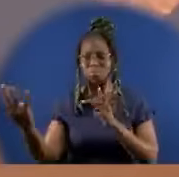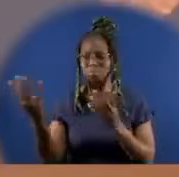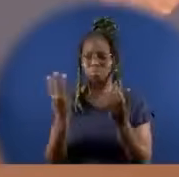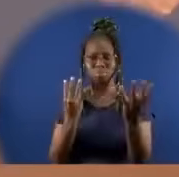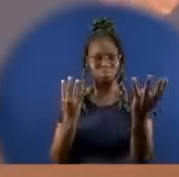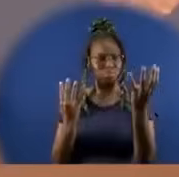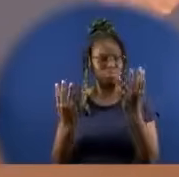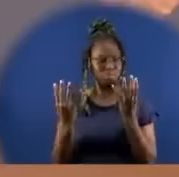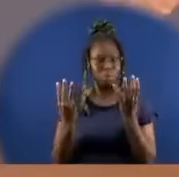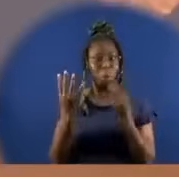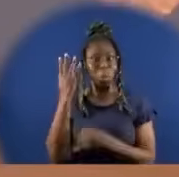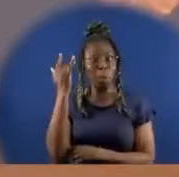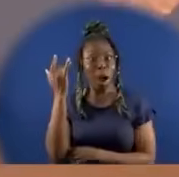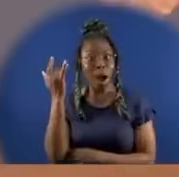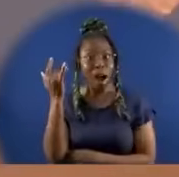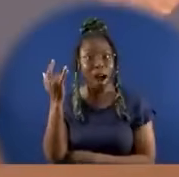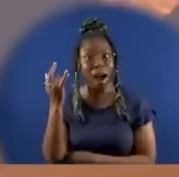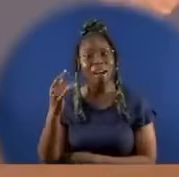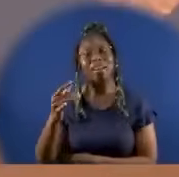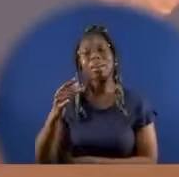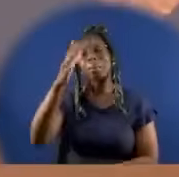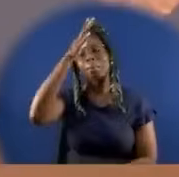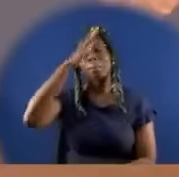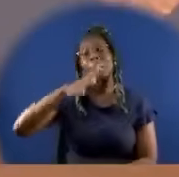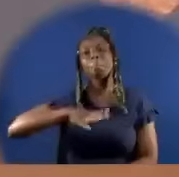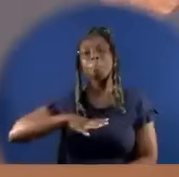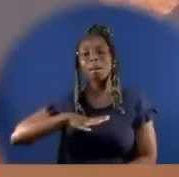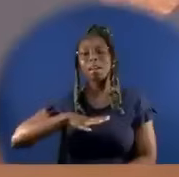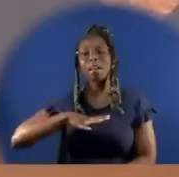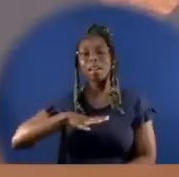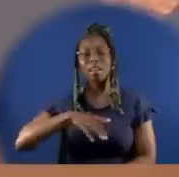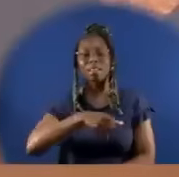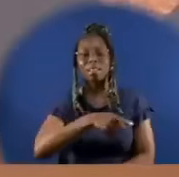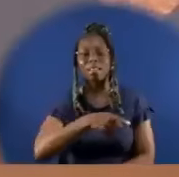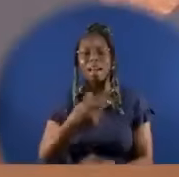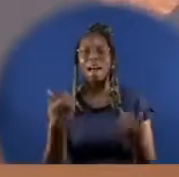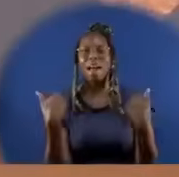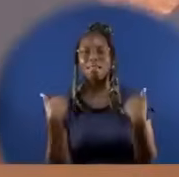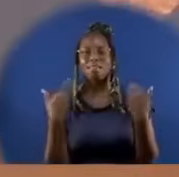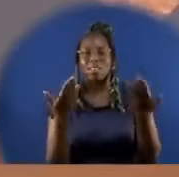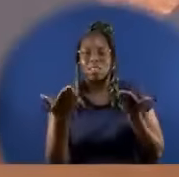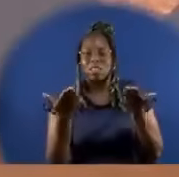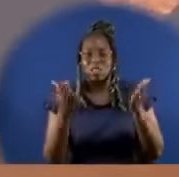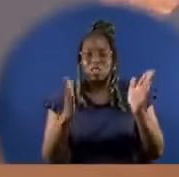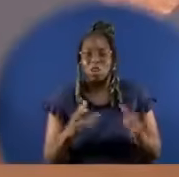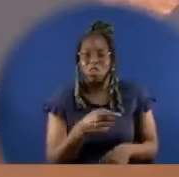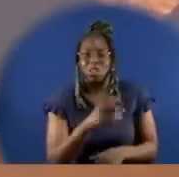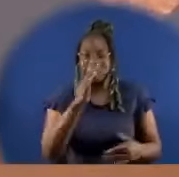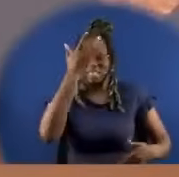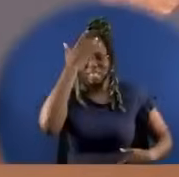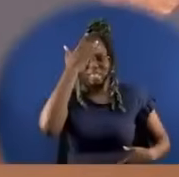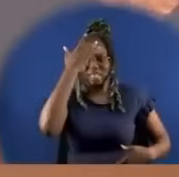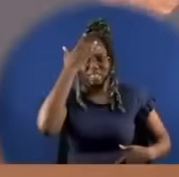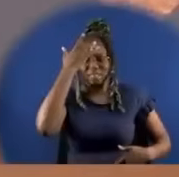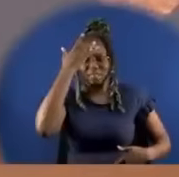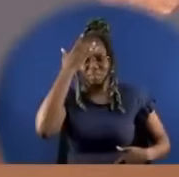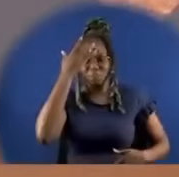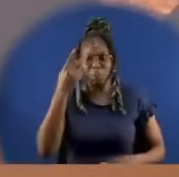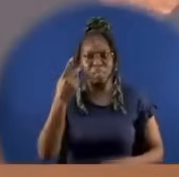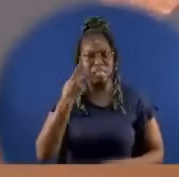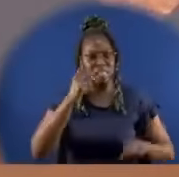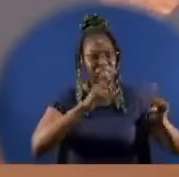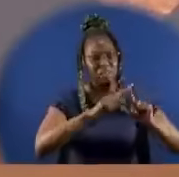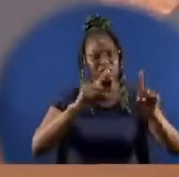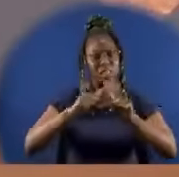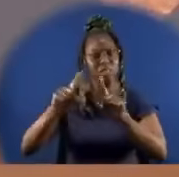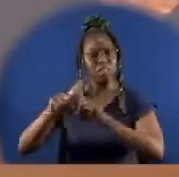on behalf of a brother who has a servant who is sick. Watch that. That was convoluted. We see individuals coming